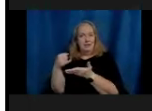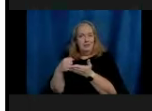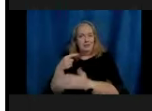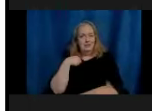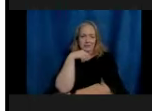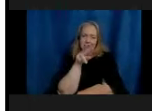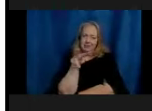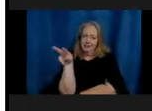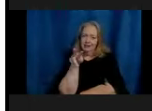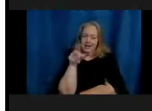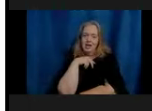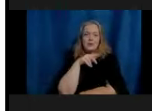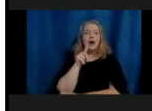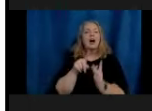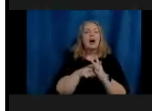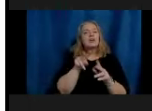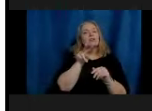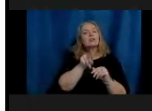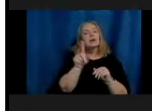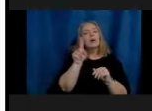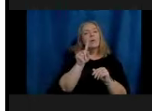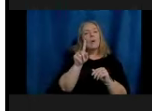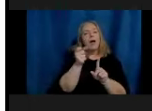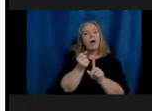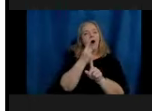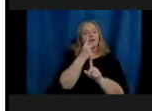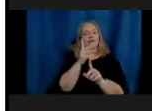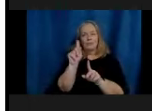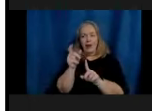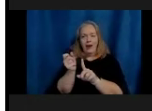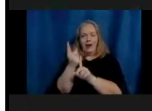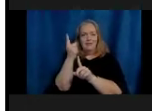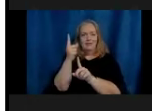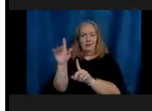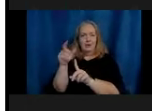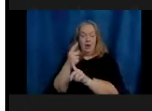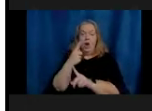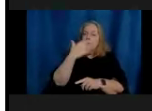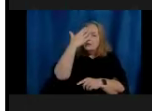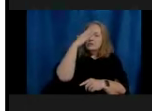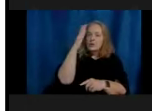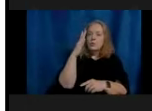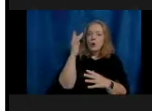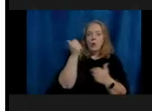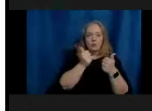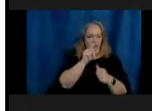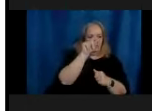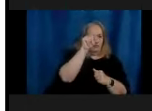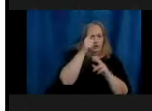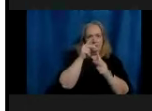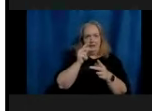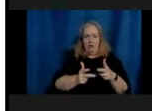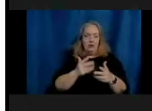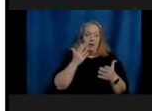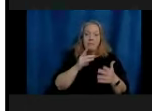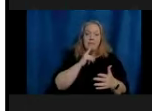of looking for these outliers in his work of like, where was he making these changes? Because we don't know the order in which he did any of these. That could be the last drawing, that could have been in